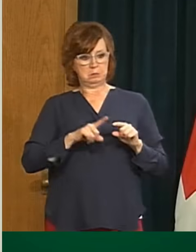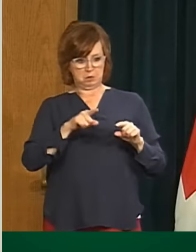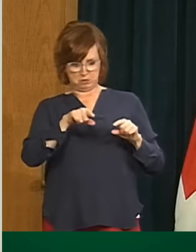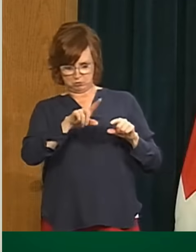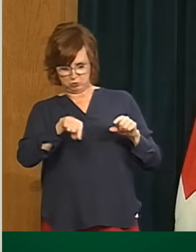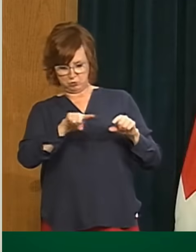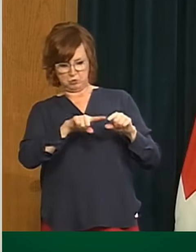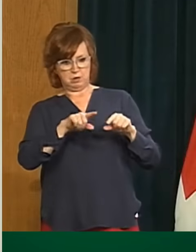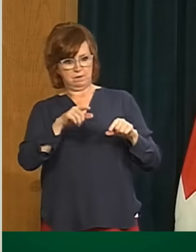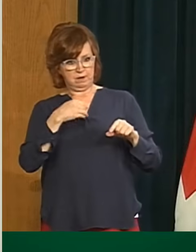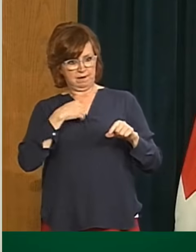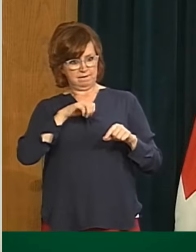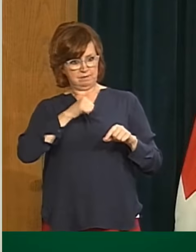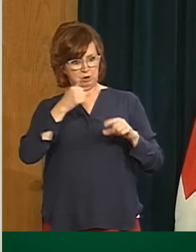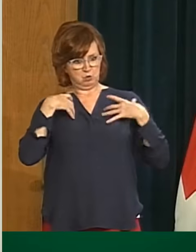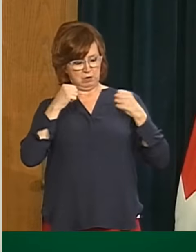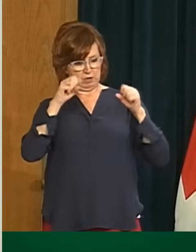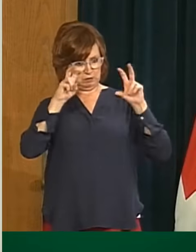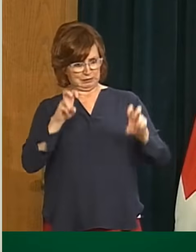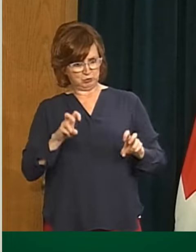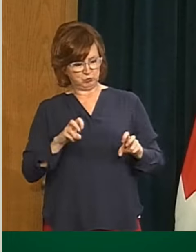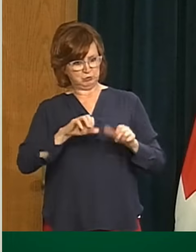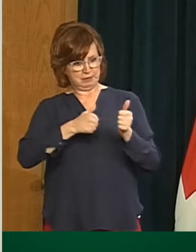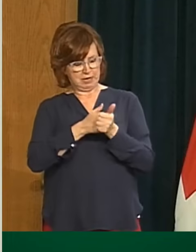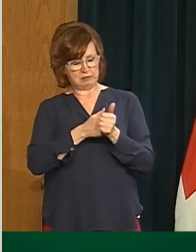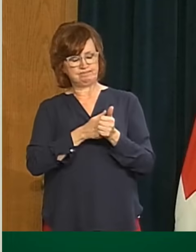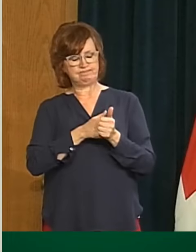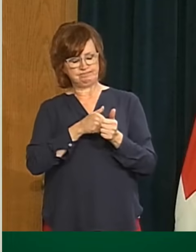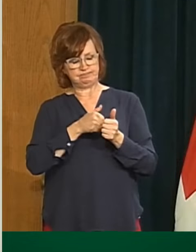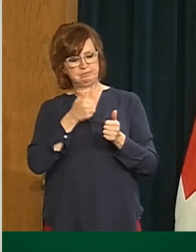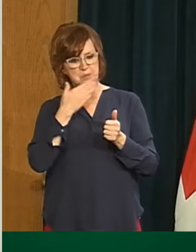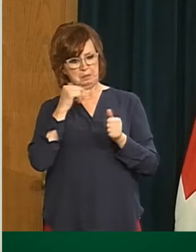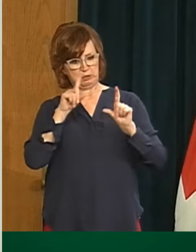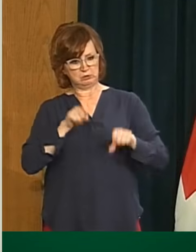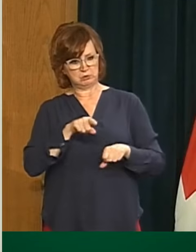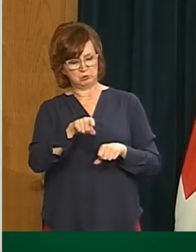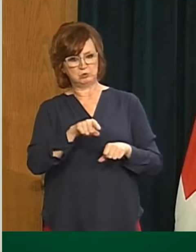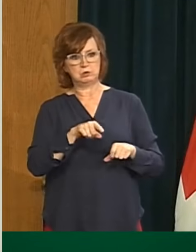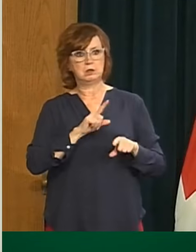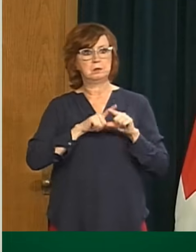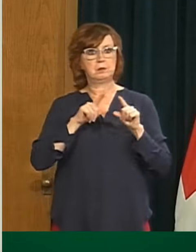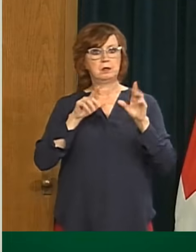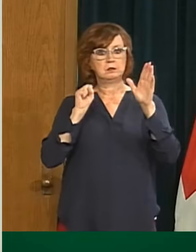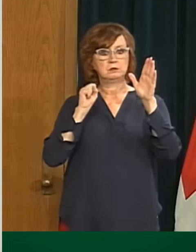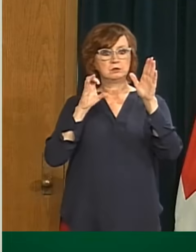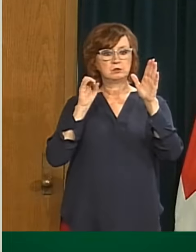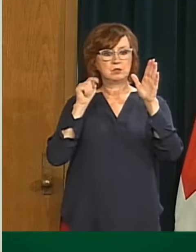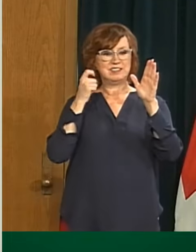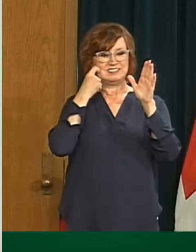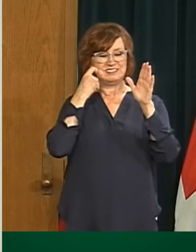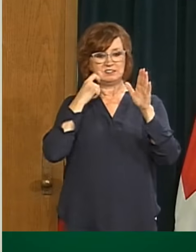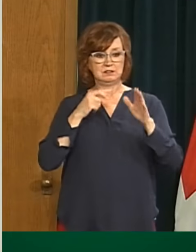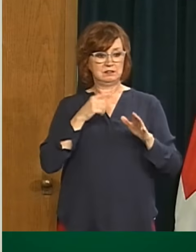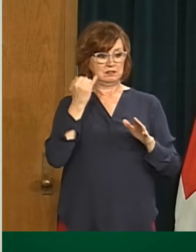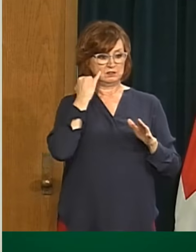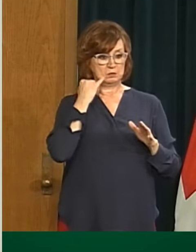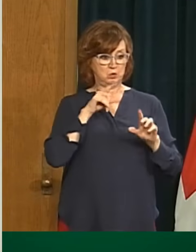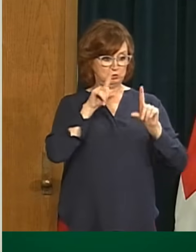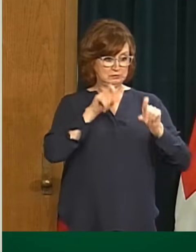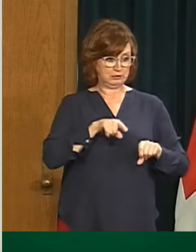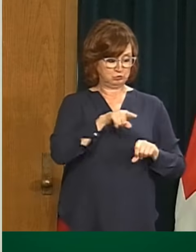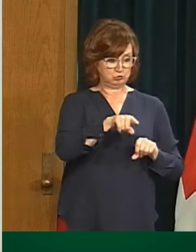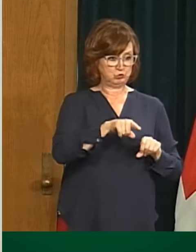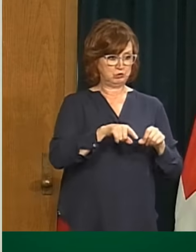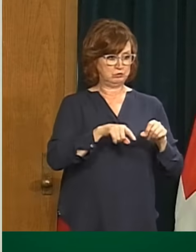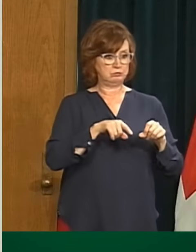have to understand, like Scott said, that if you're a close contact and your test is negative, that's not the all clear. You still have to